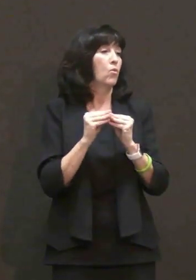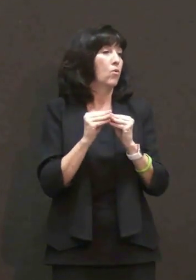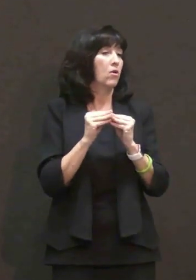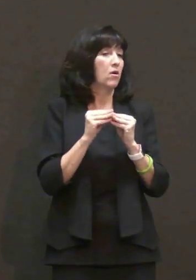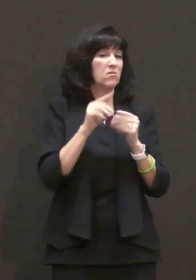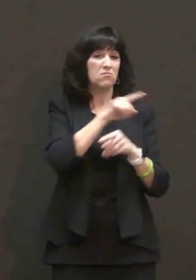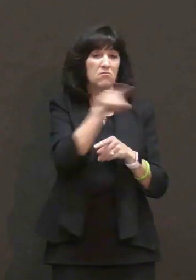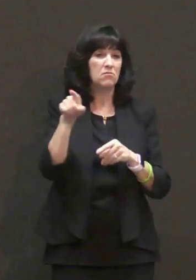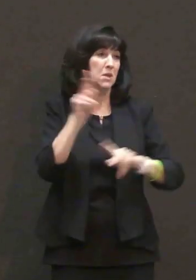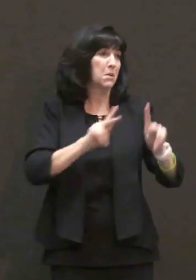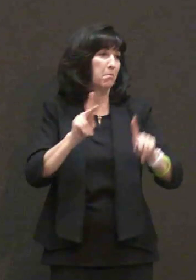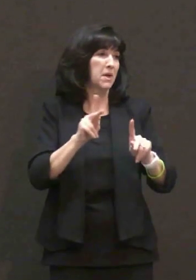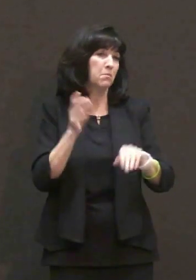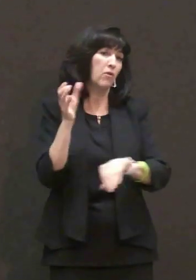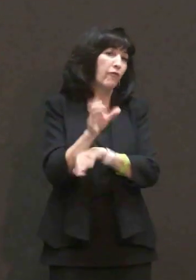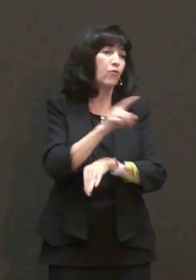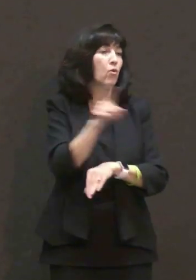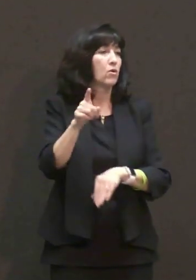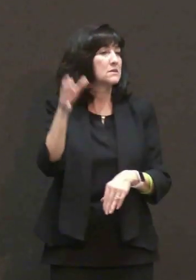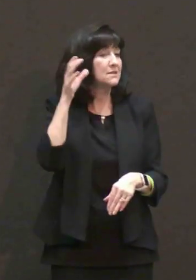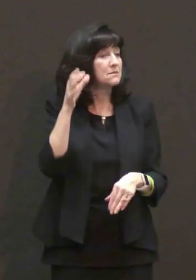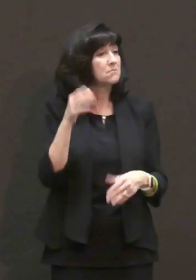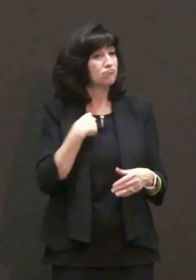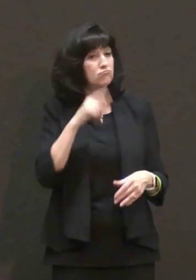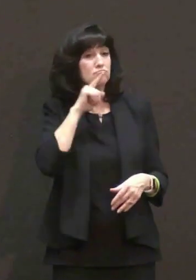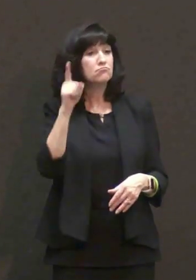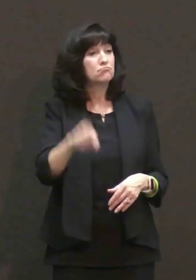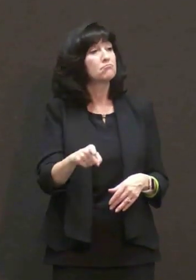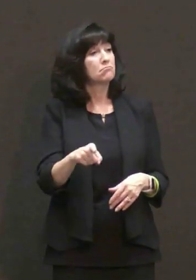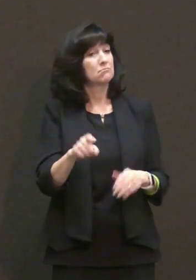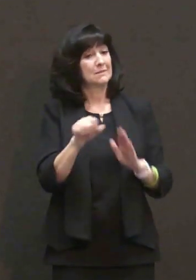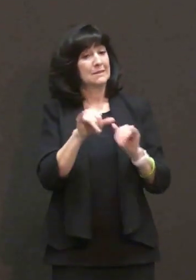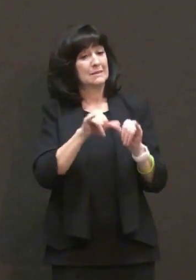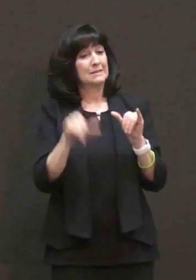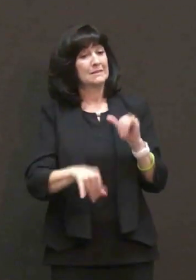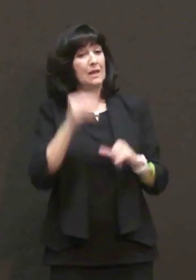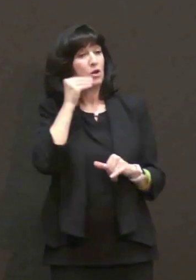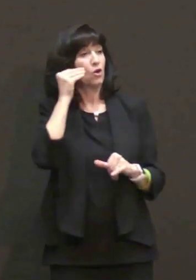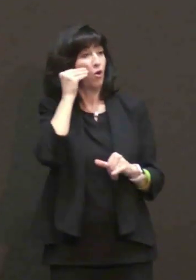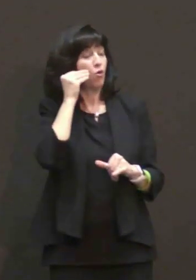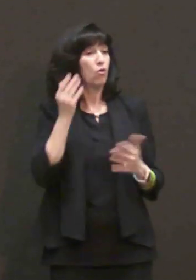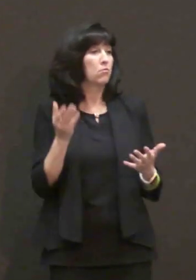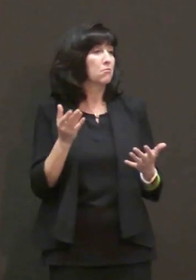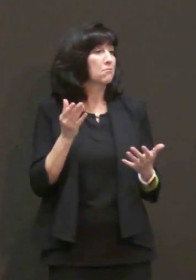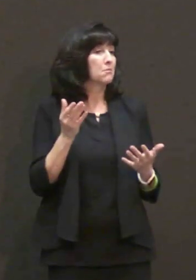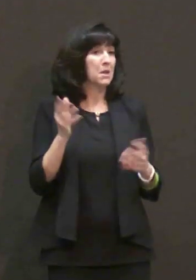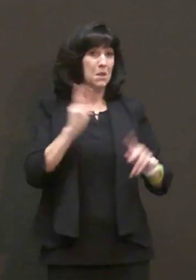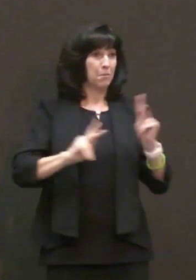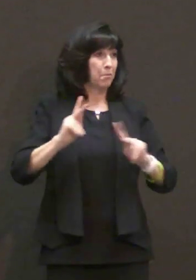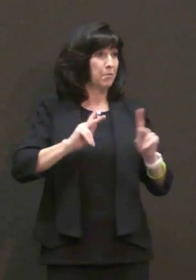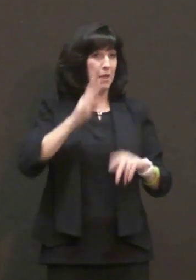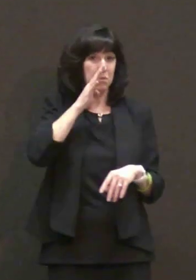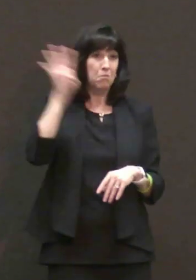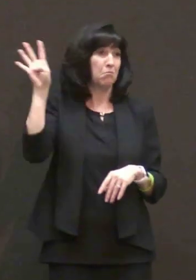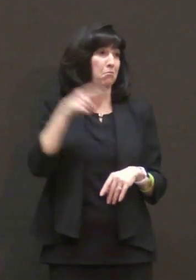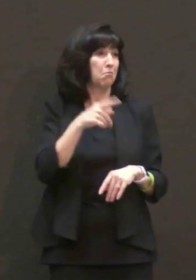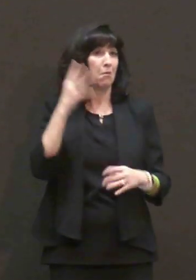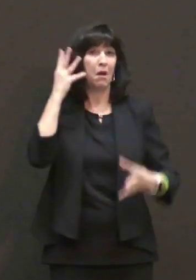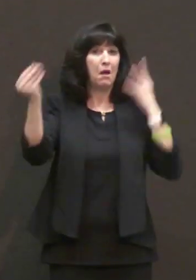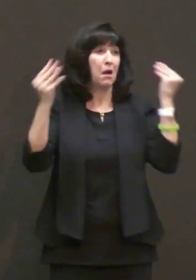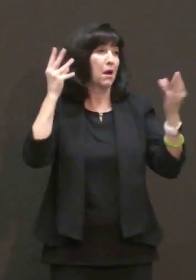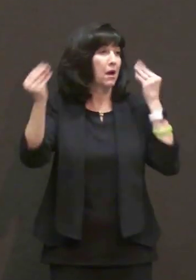have a stay-at-home order, but if people aren't following it, they're going out and doing things that